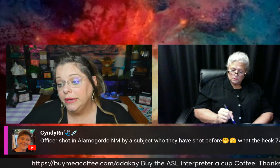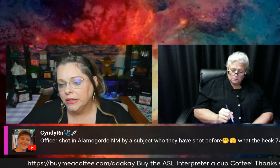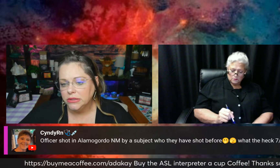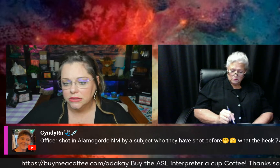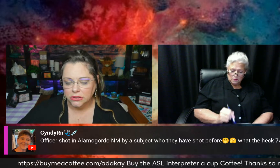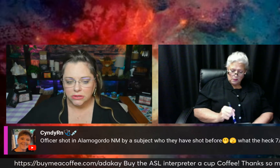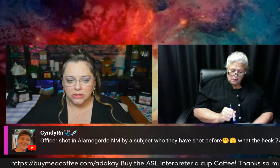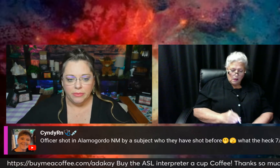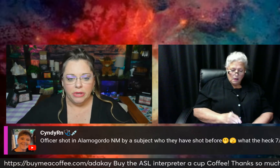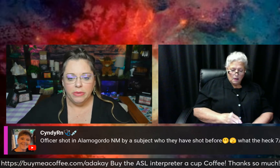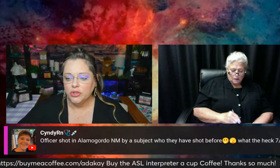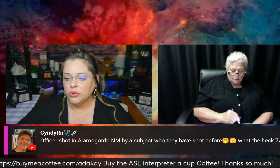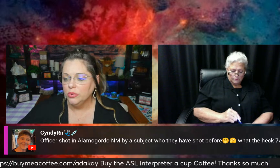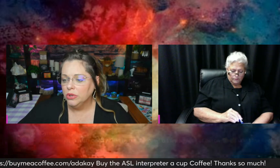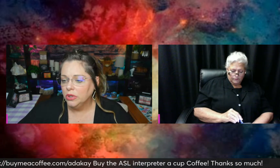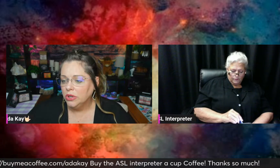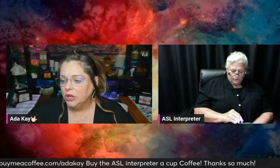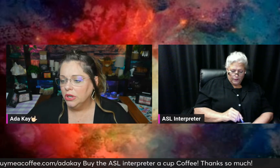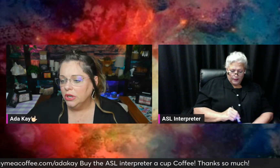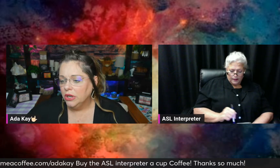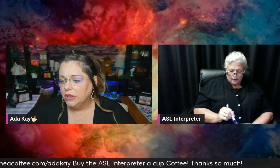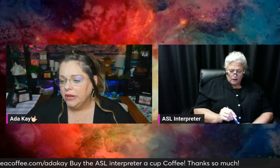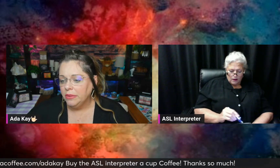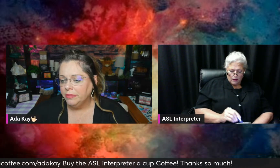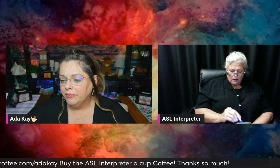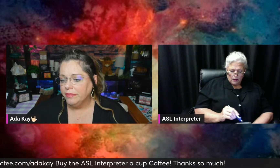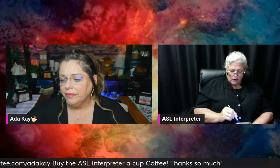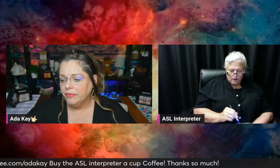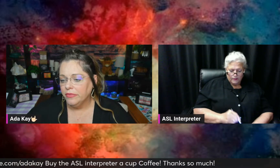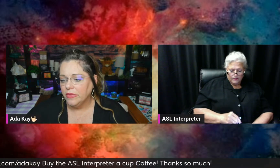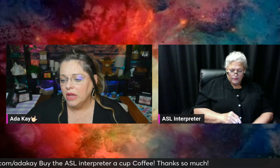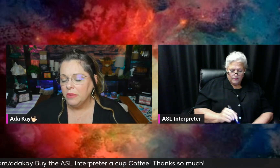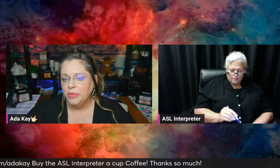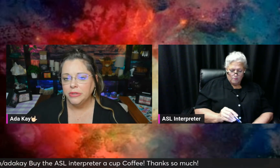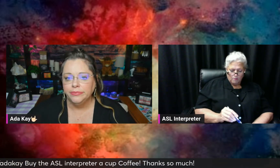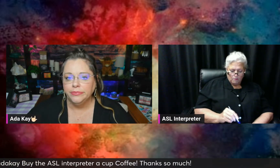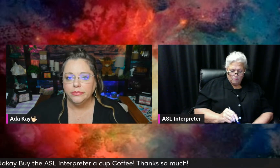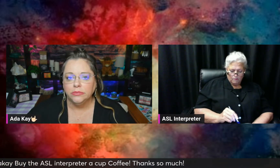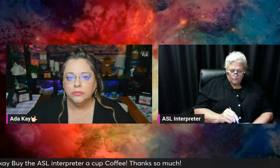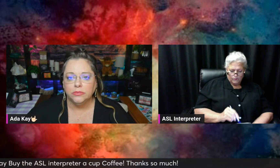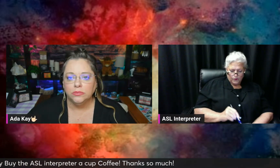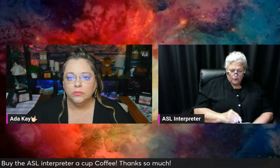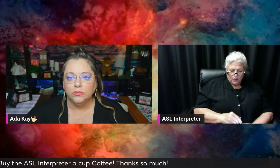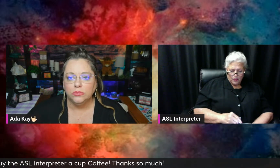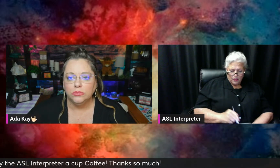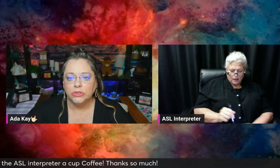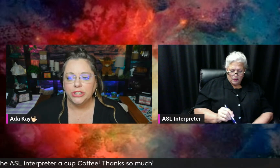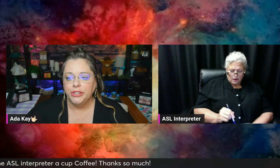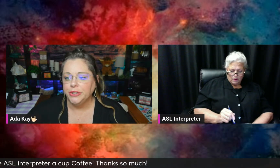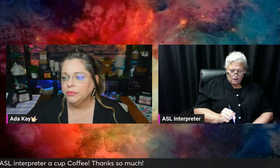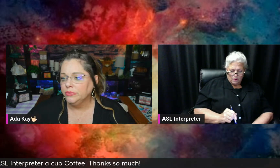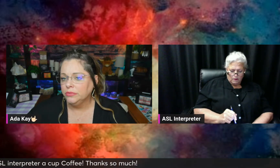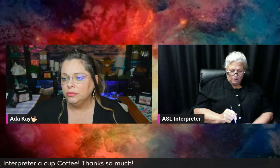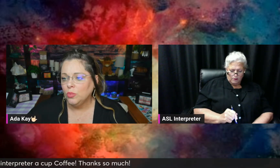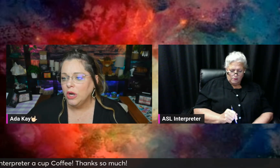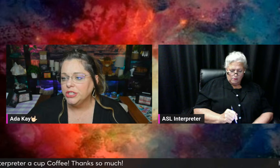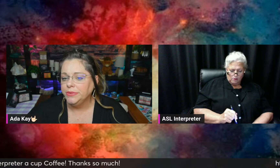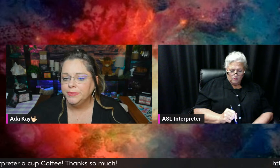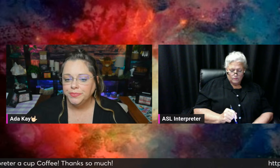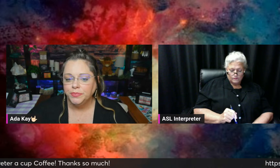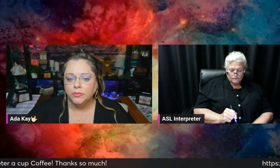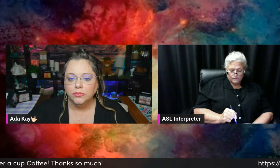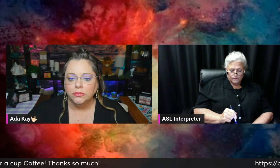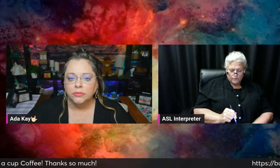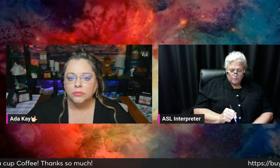I guess that may be true. Yeah, I've been sitting here